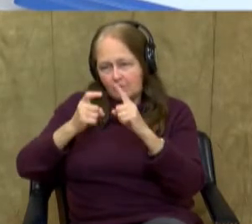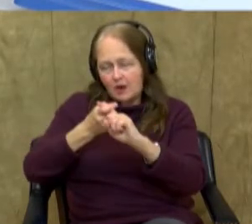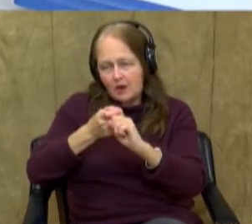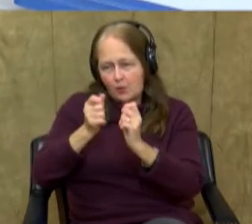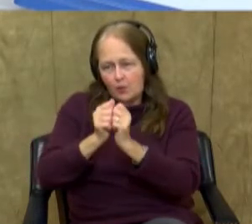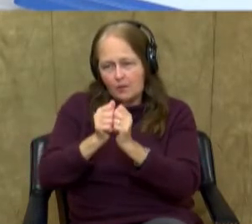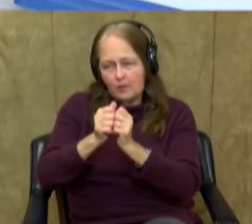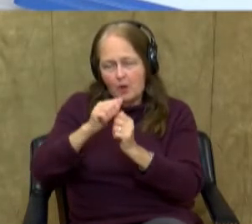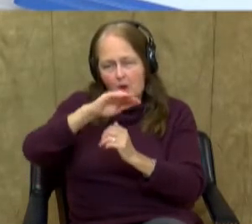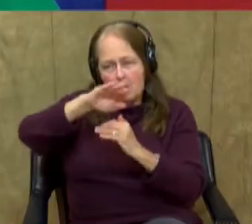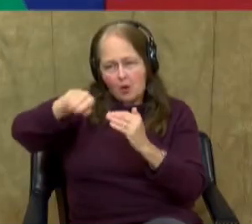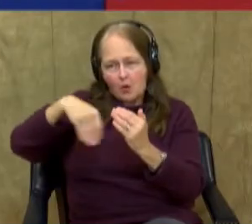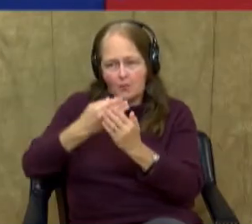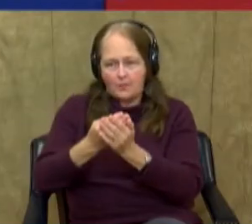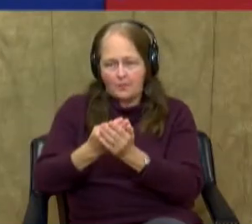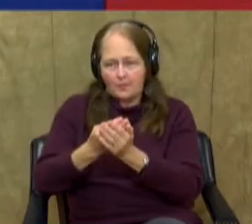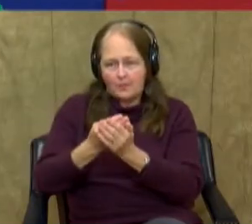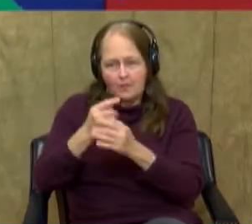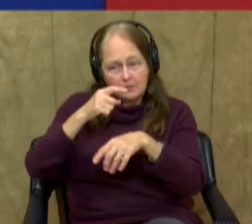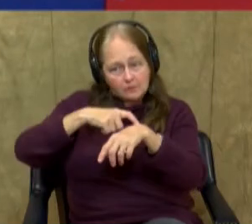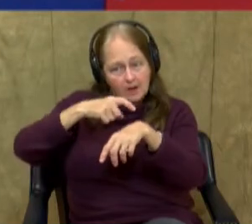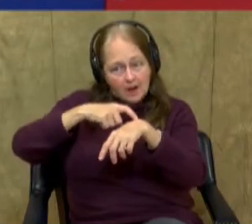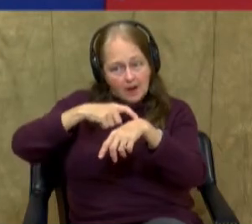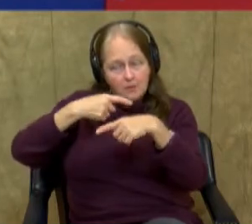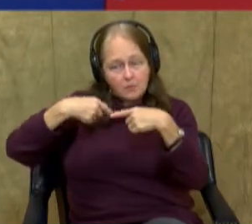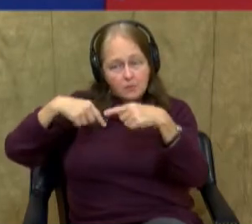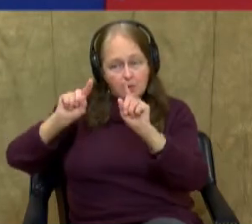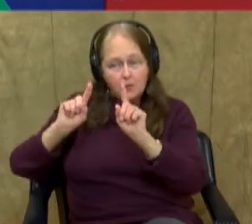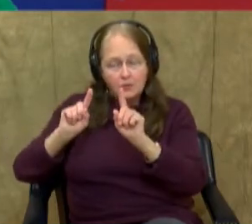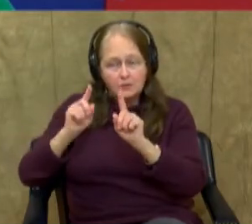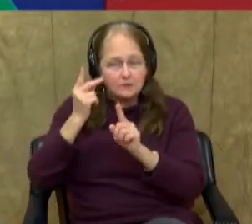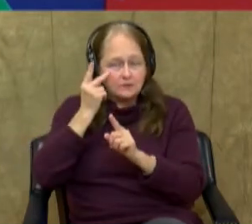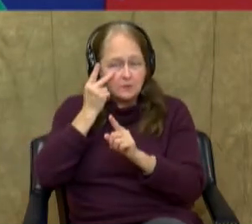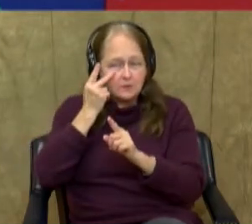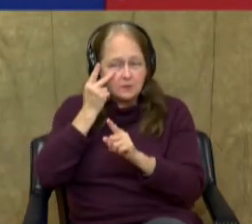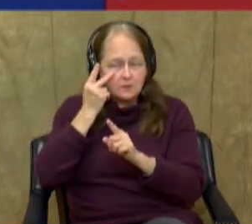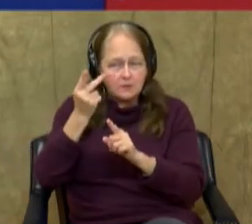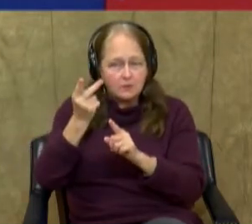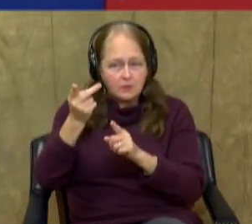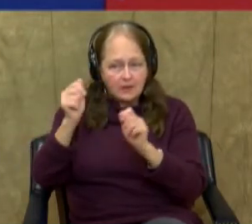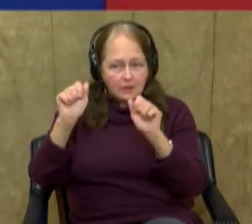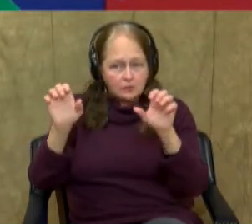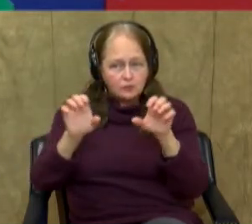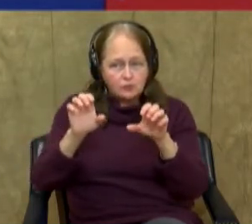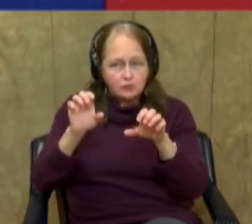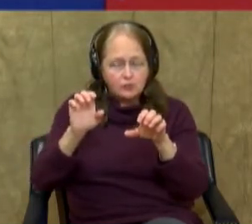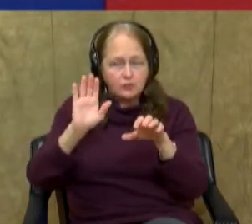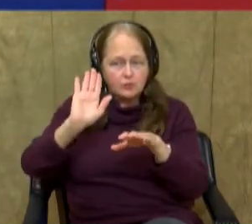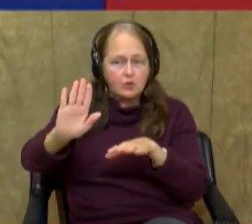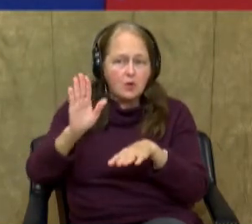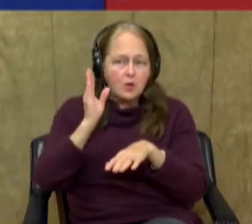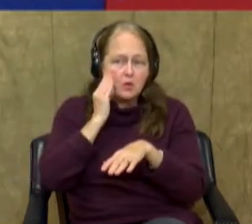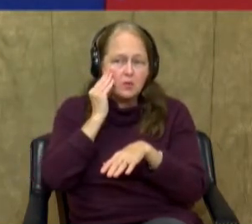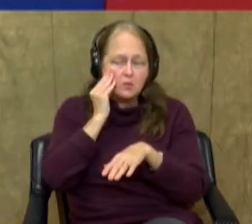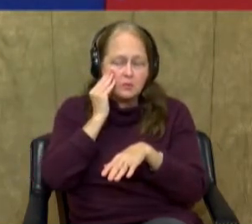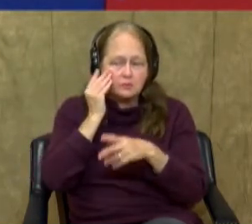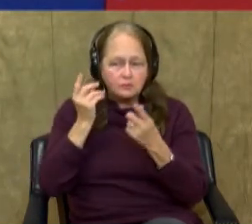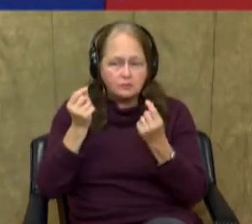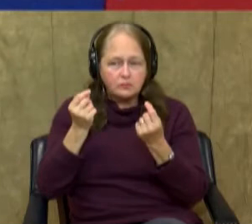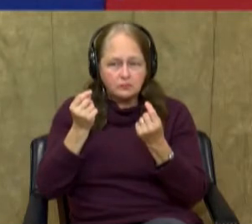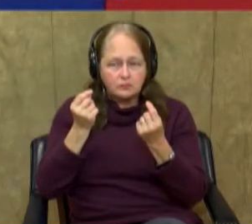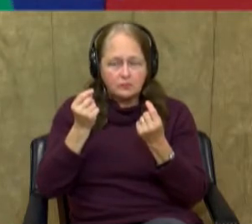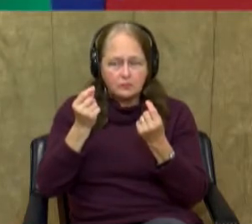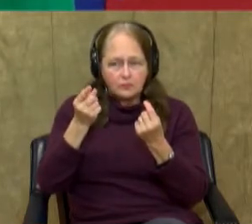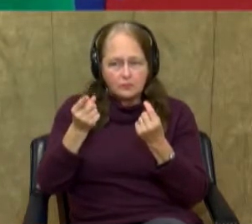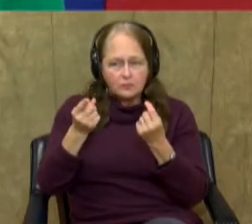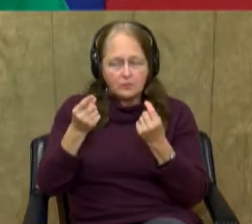everyone. Now, it's almost time to go, but before we do, I want to show you something that you can do at home. It's almost summertime, and there's